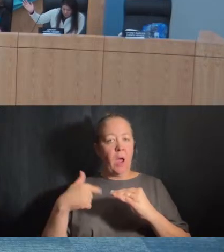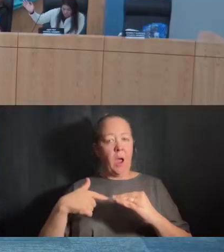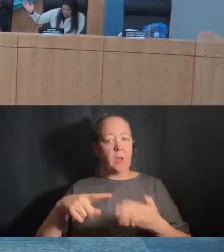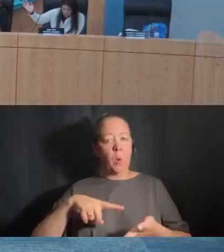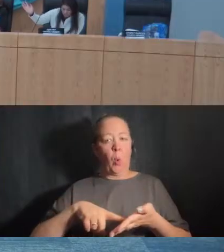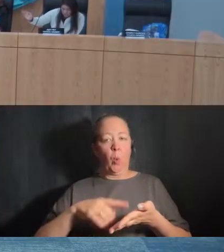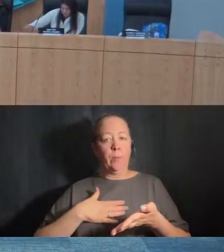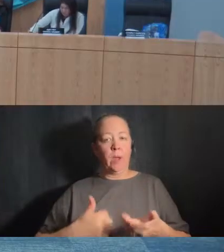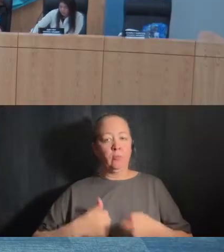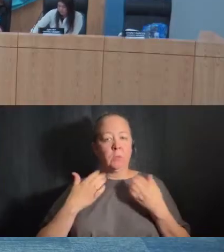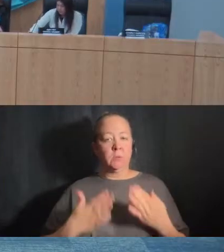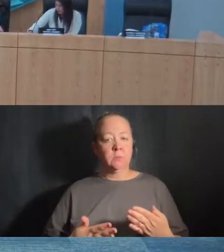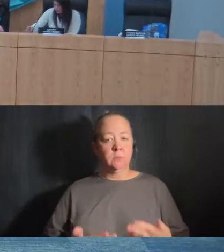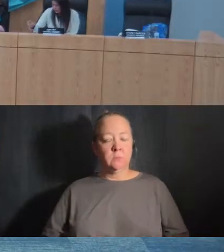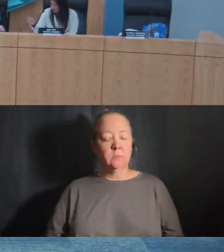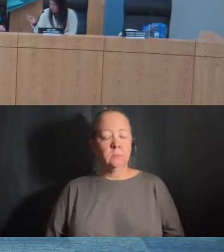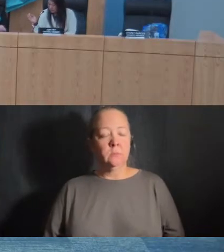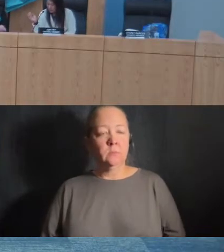Go ahead.